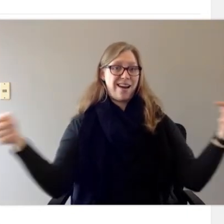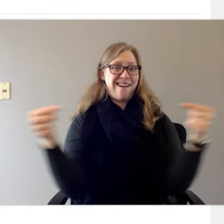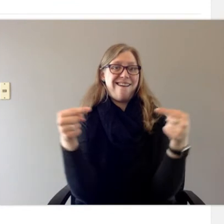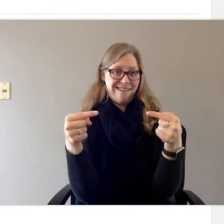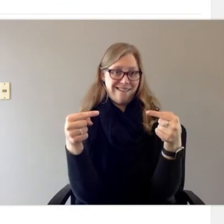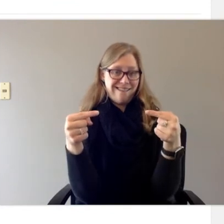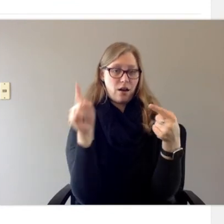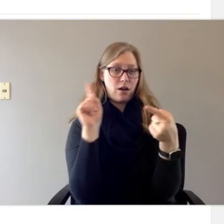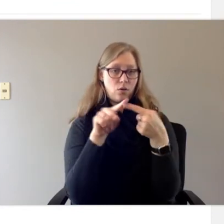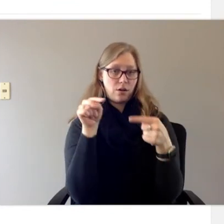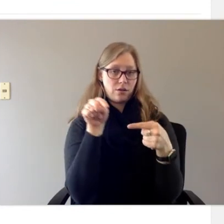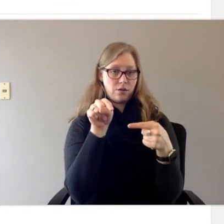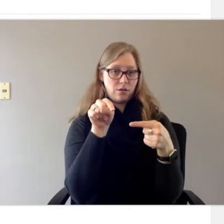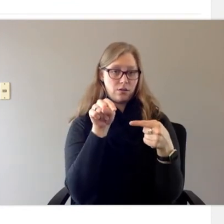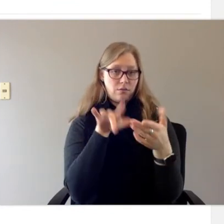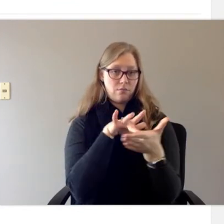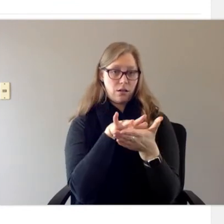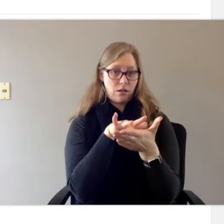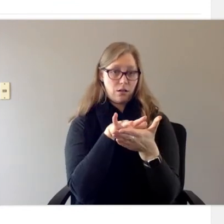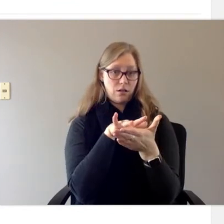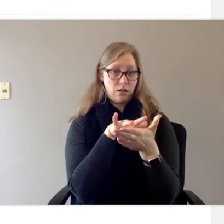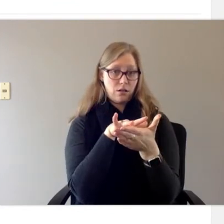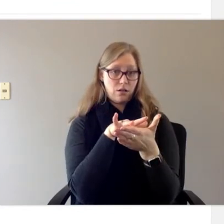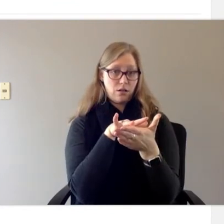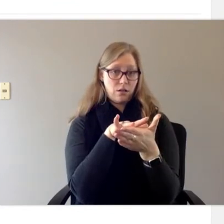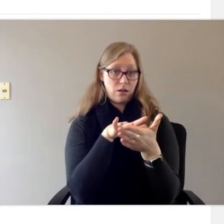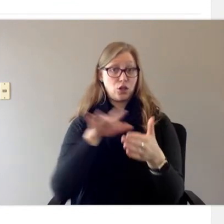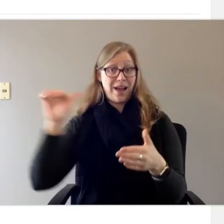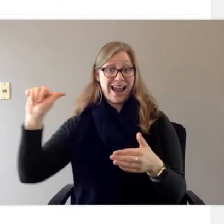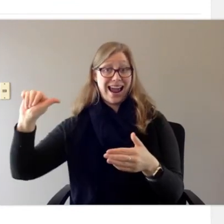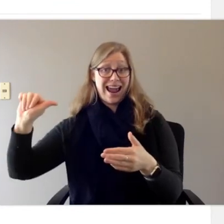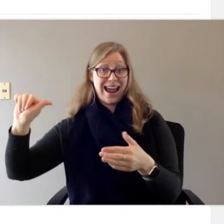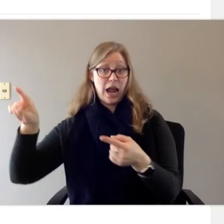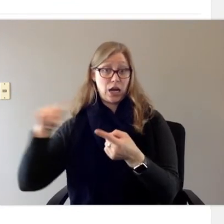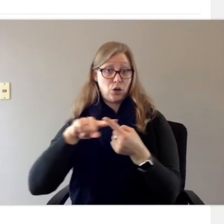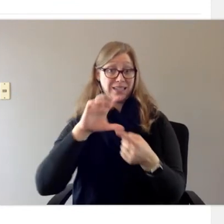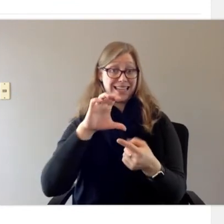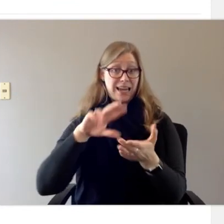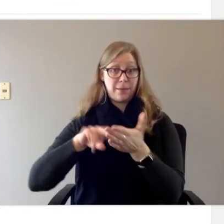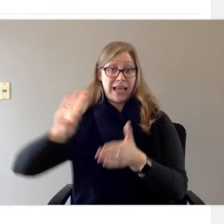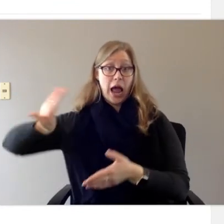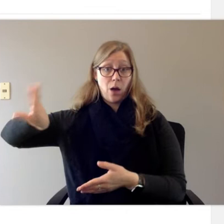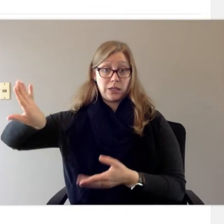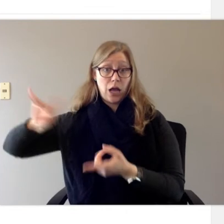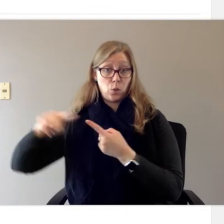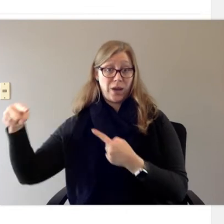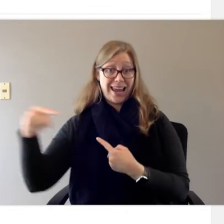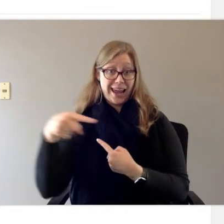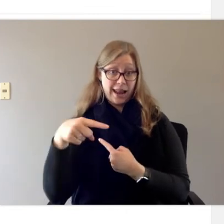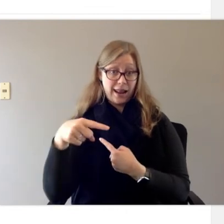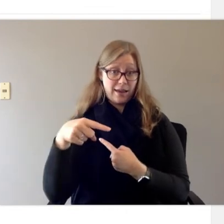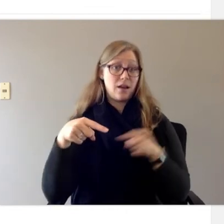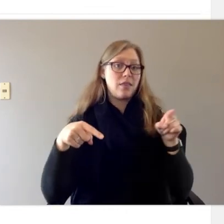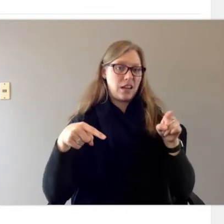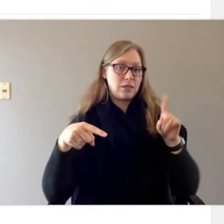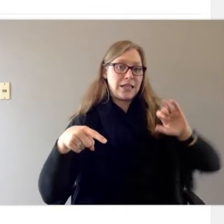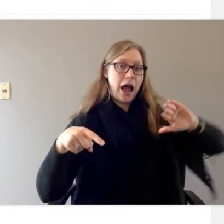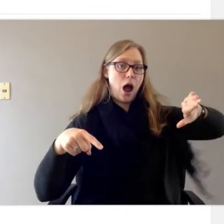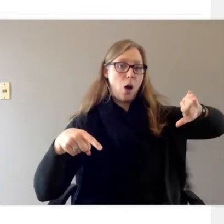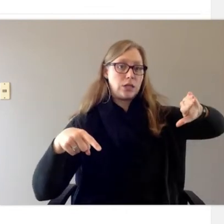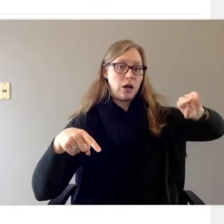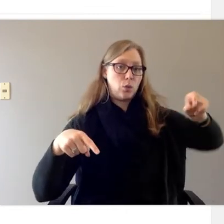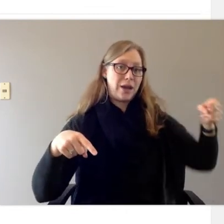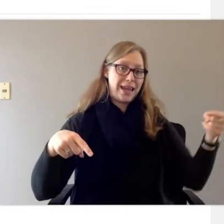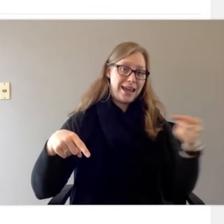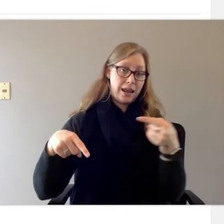of them, I have to go from the angle on the outside to the vertical angle, from A to C, from D to C. When